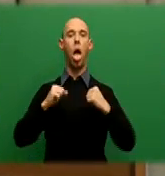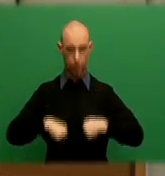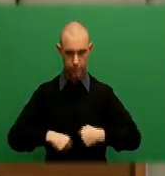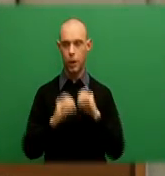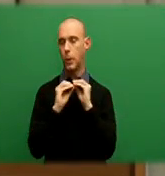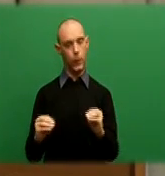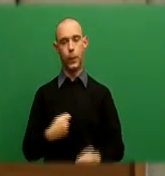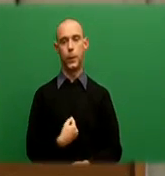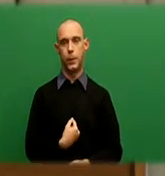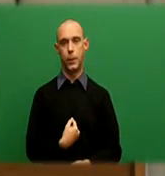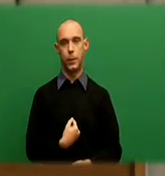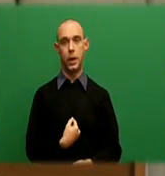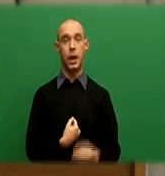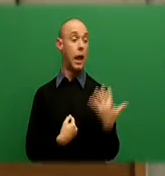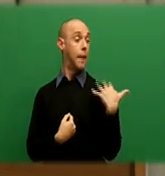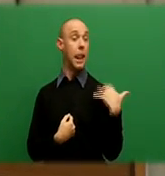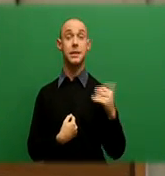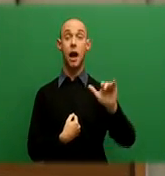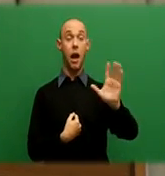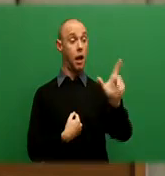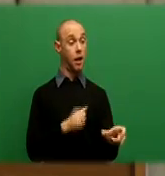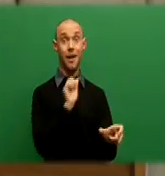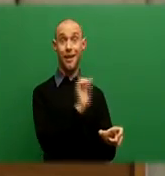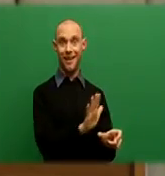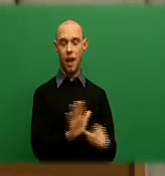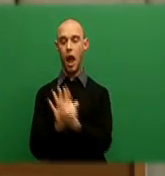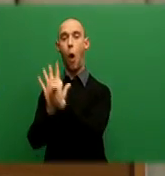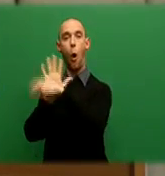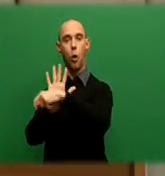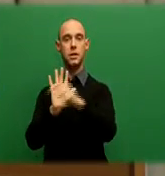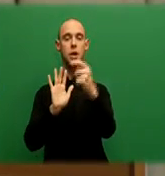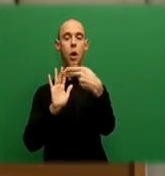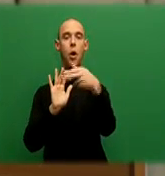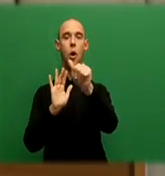Minister of Finance and the Hawks, I think those questions will be best answered by the Minister of